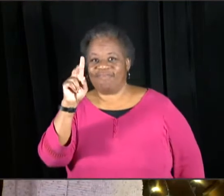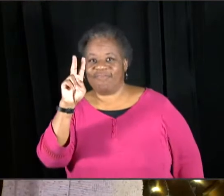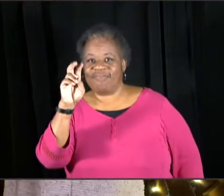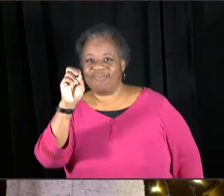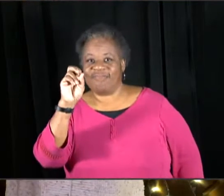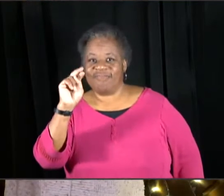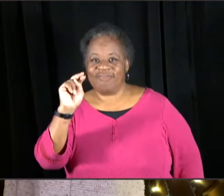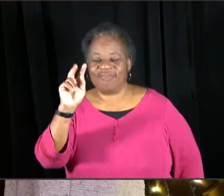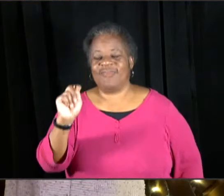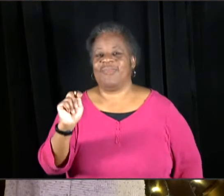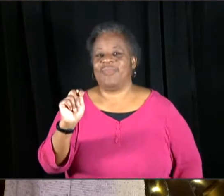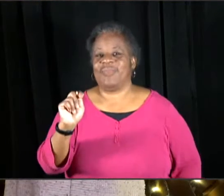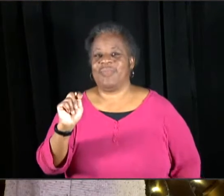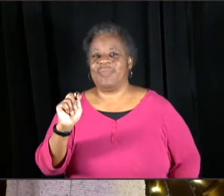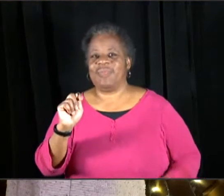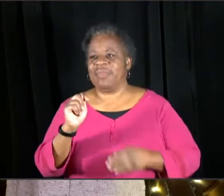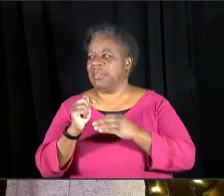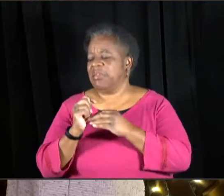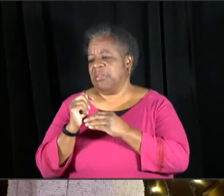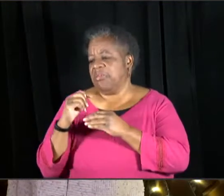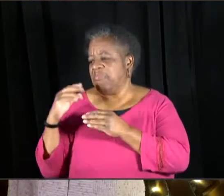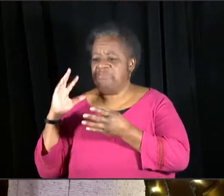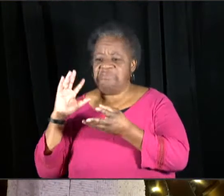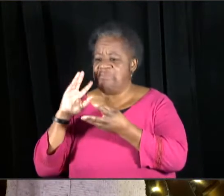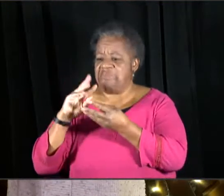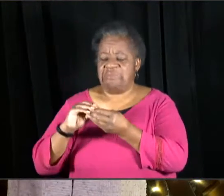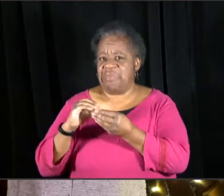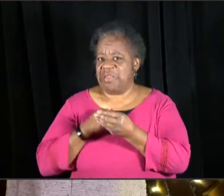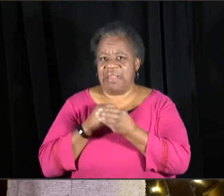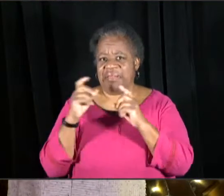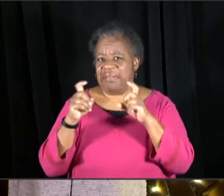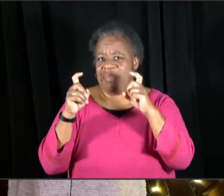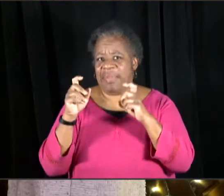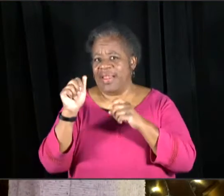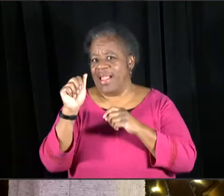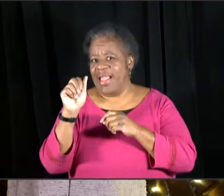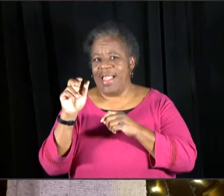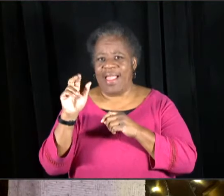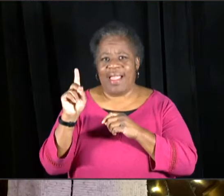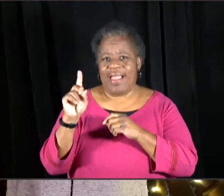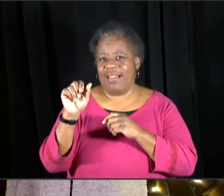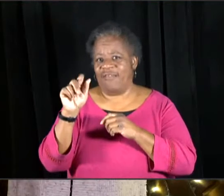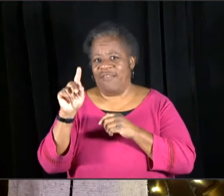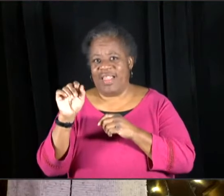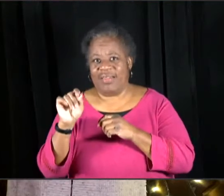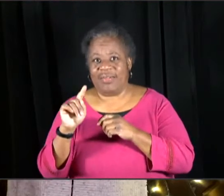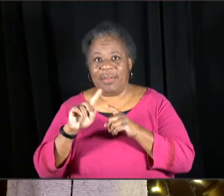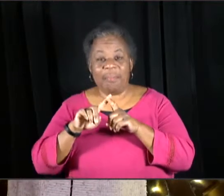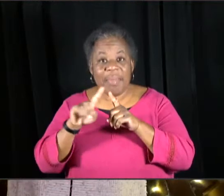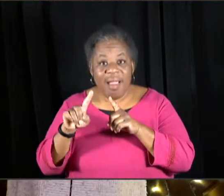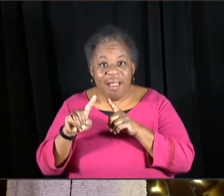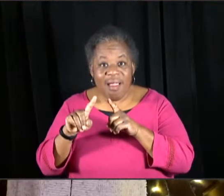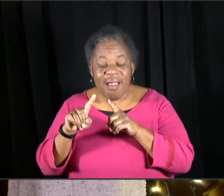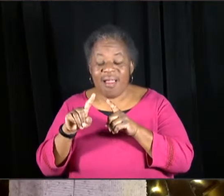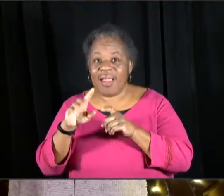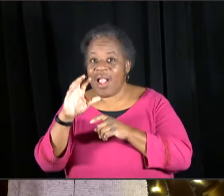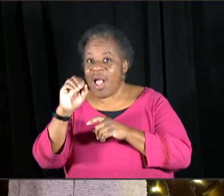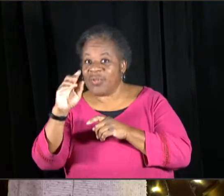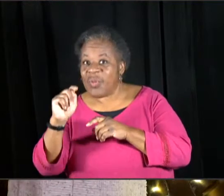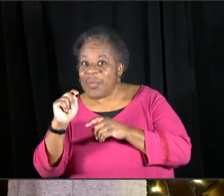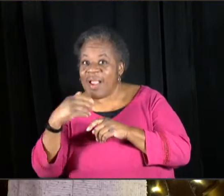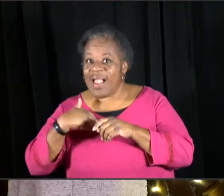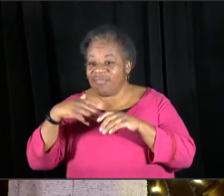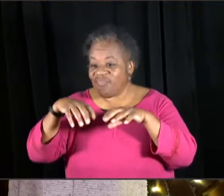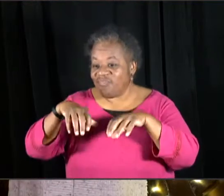haven't really celebrated Advent at home with a wreath or a calendar, but in October, I adopted a couple of